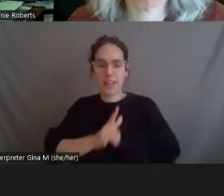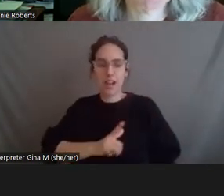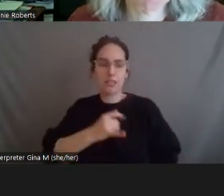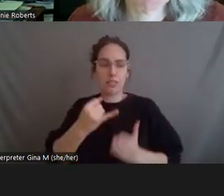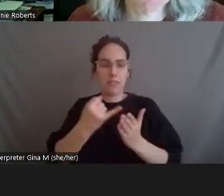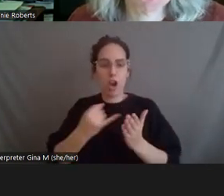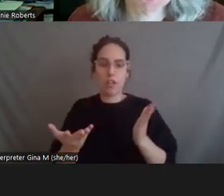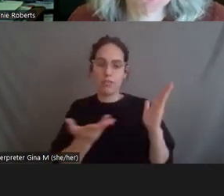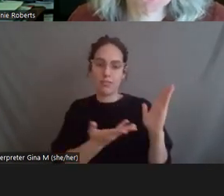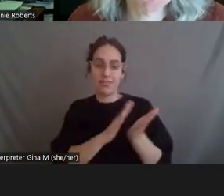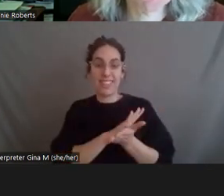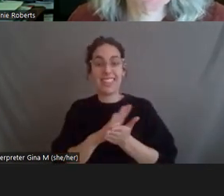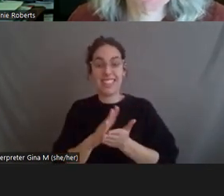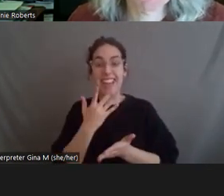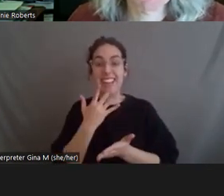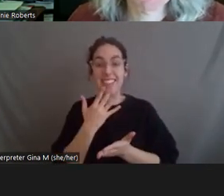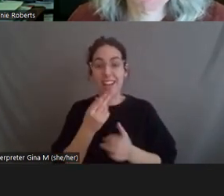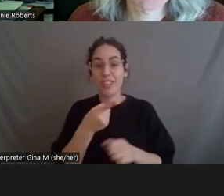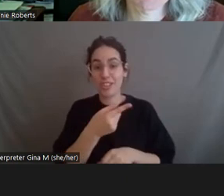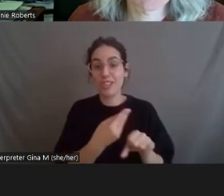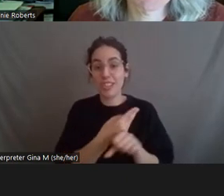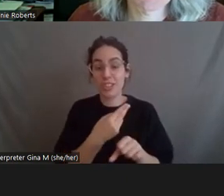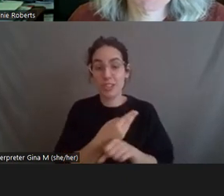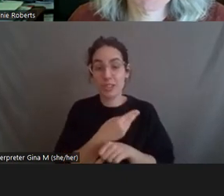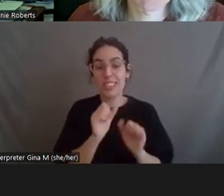Very nice colors that Maria has put together.